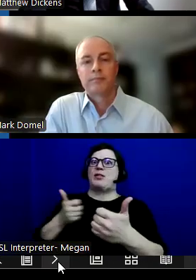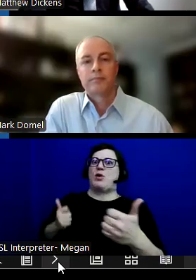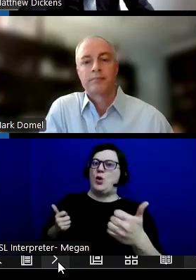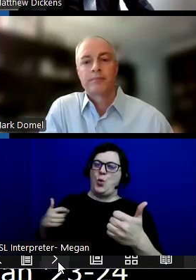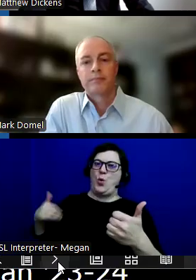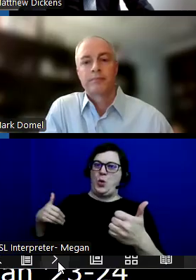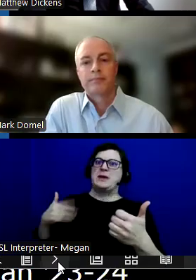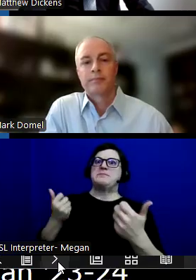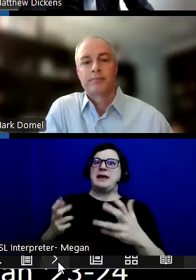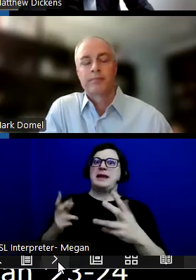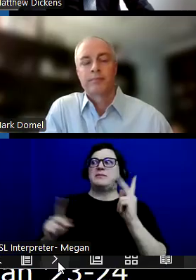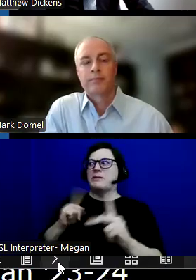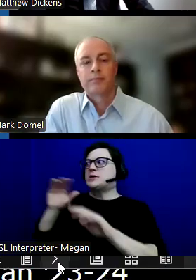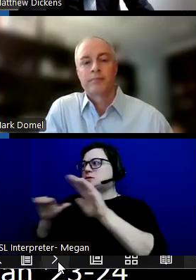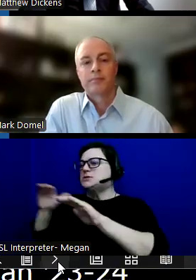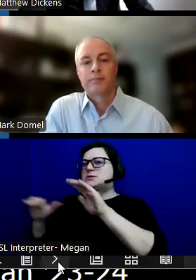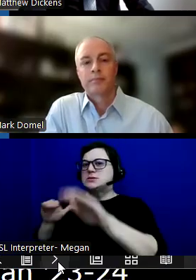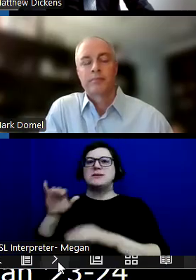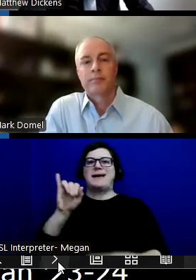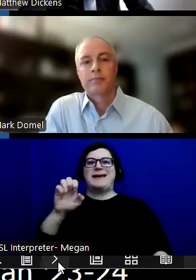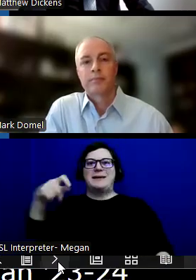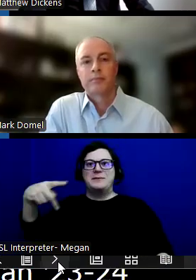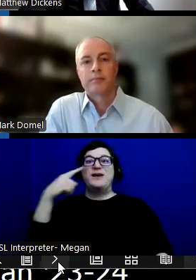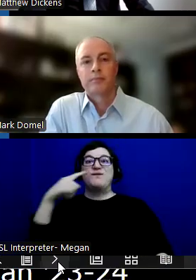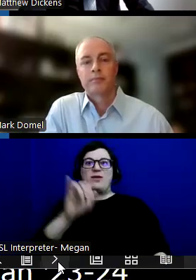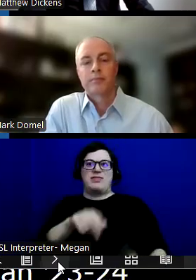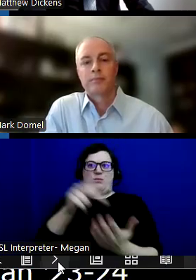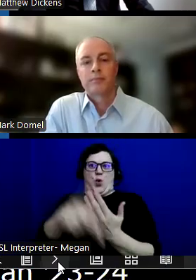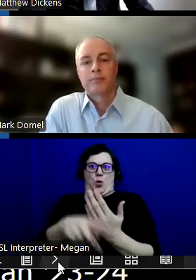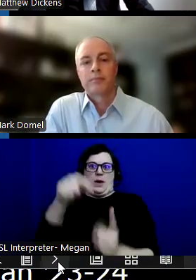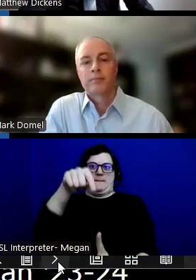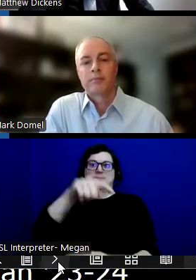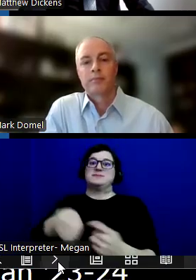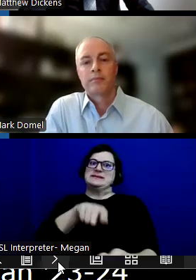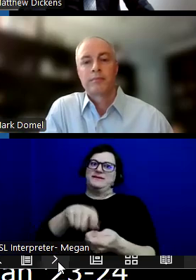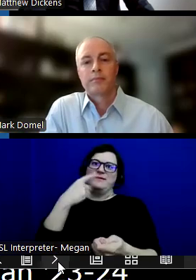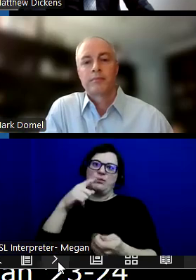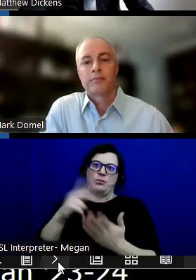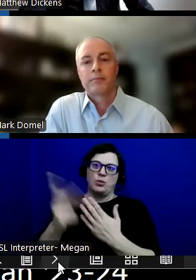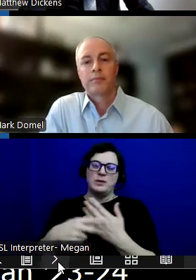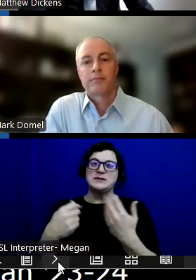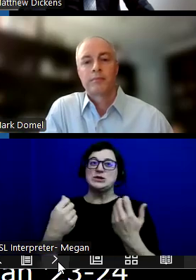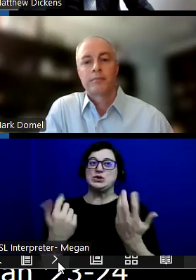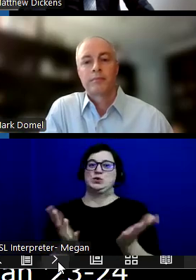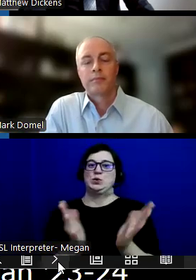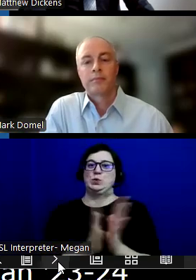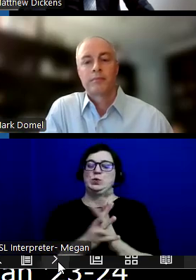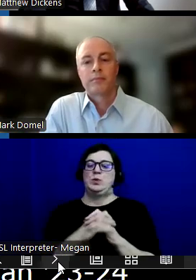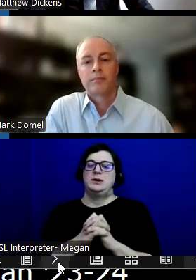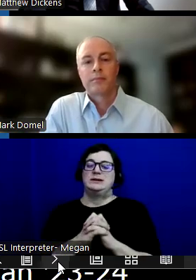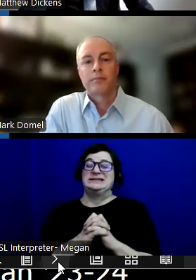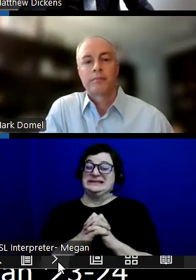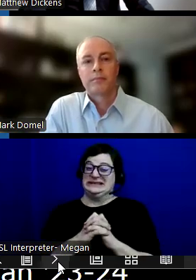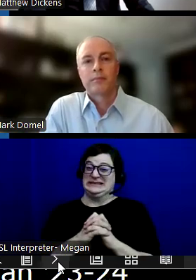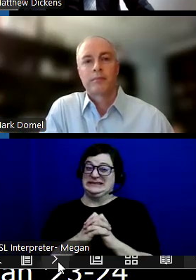trying to get their IEPs for this TEFA program specifically. So I can't really